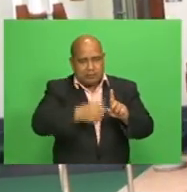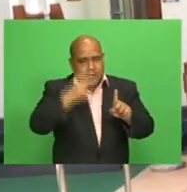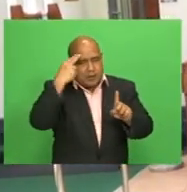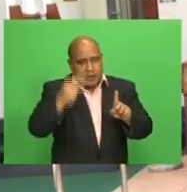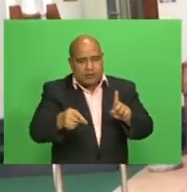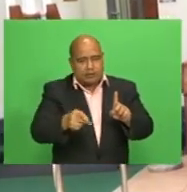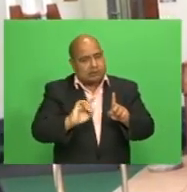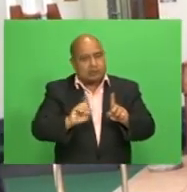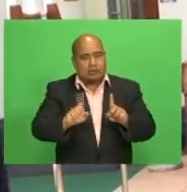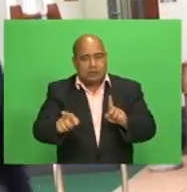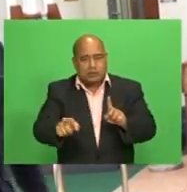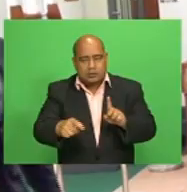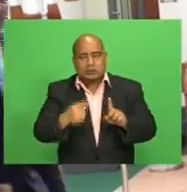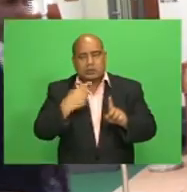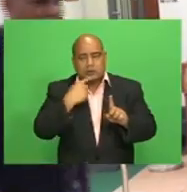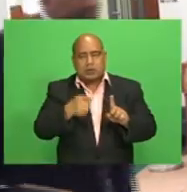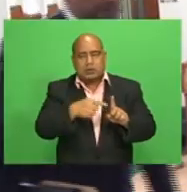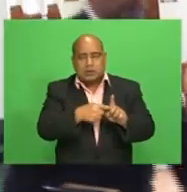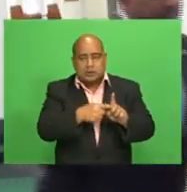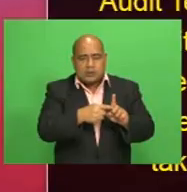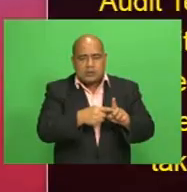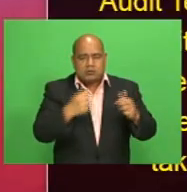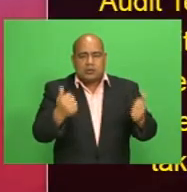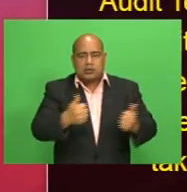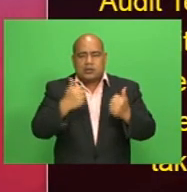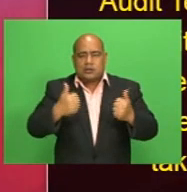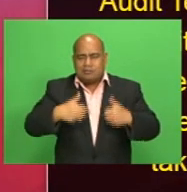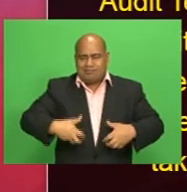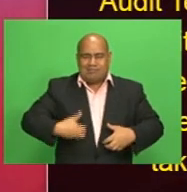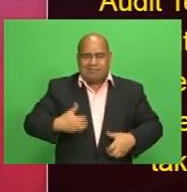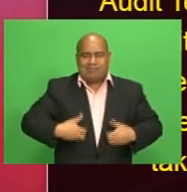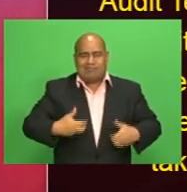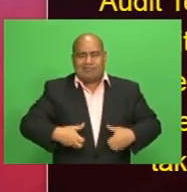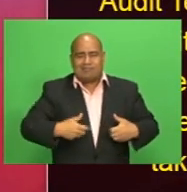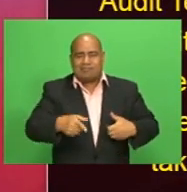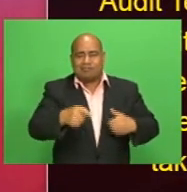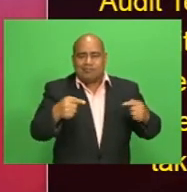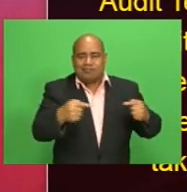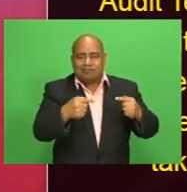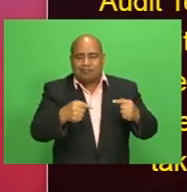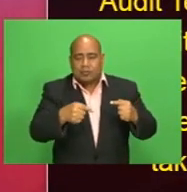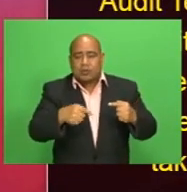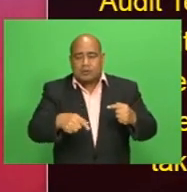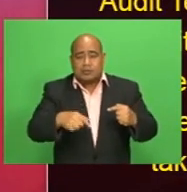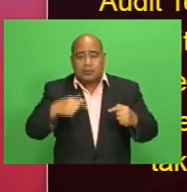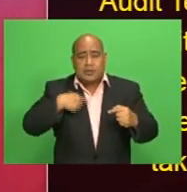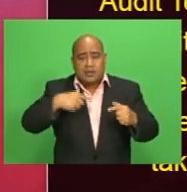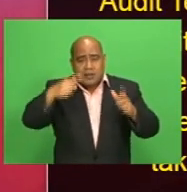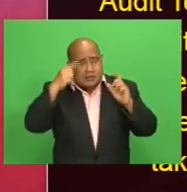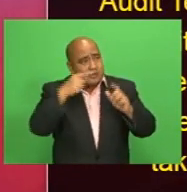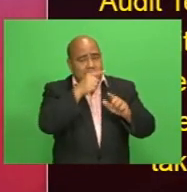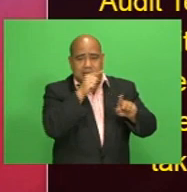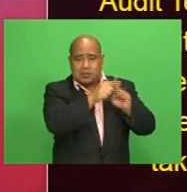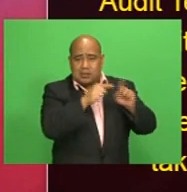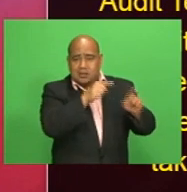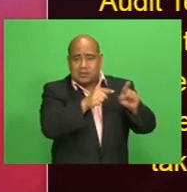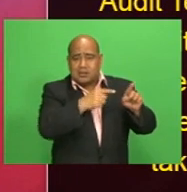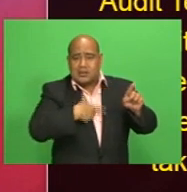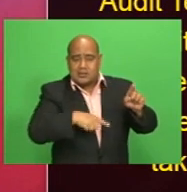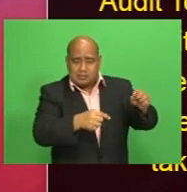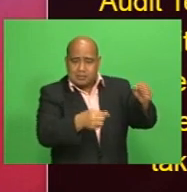statement, she says a large number of complaints against the Vice-Chancellor have been brought to the attention of the USP audit team, prompting